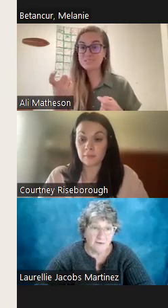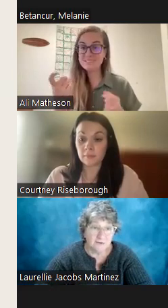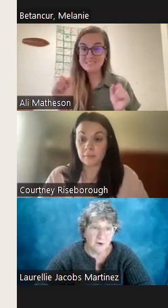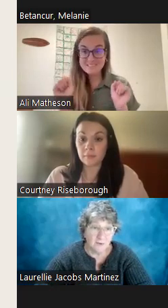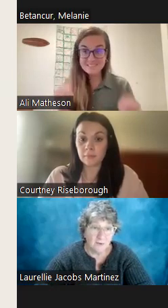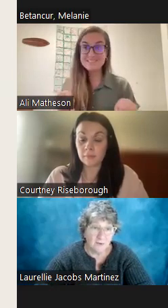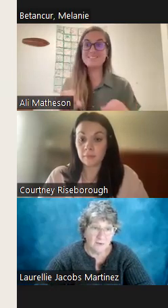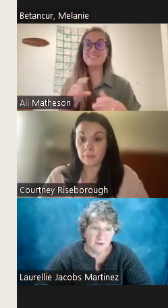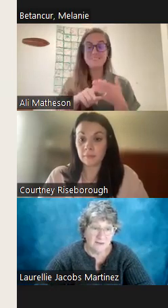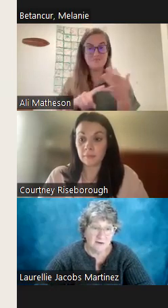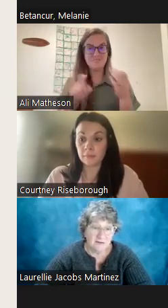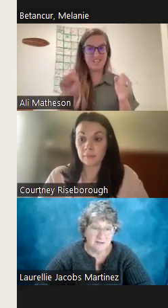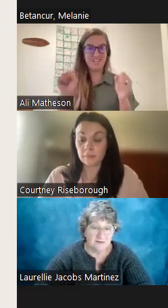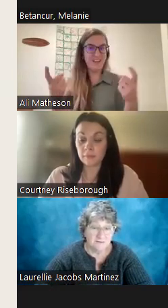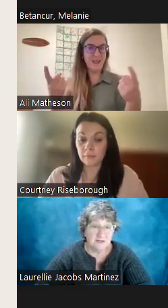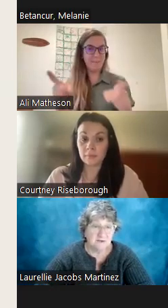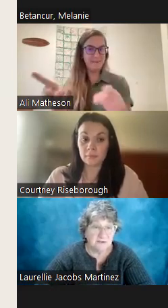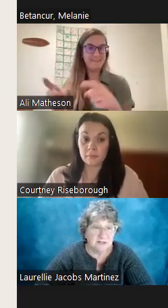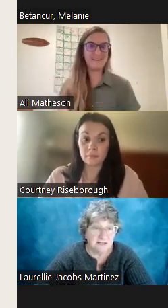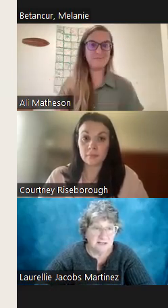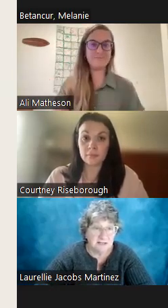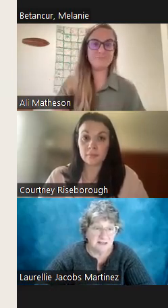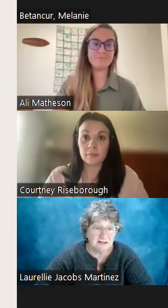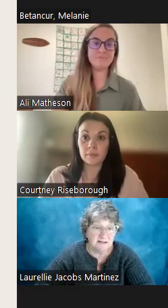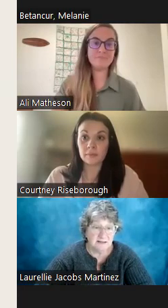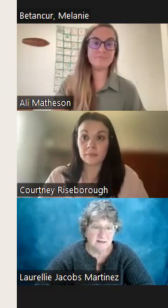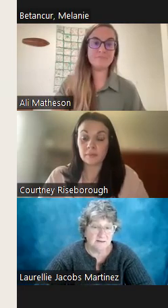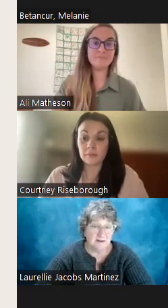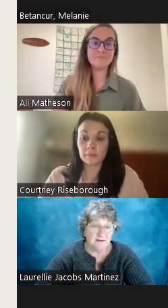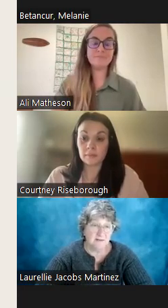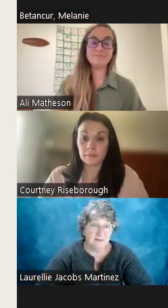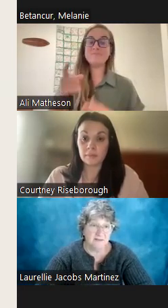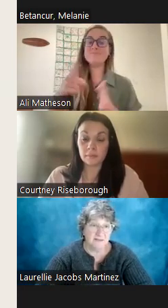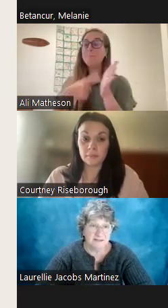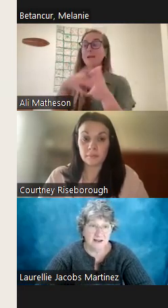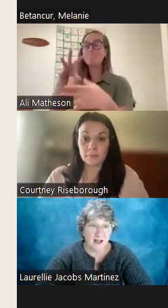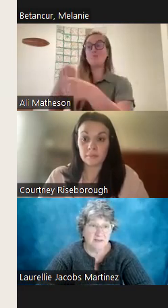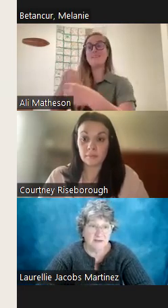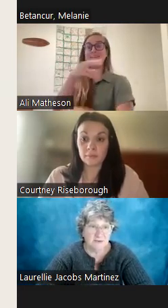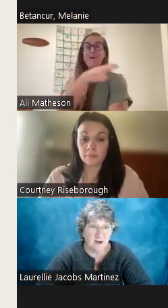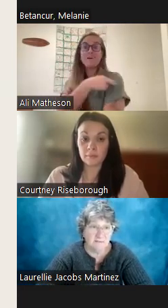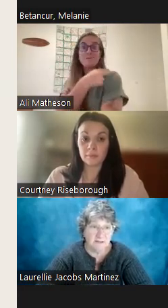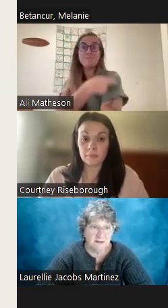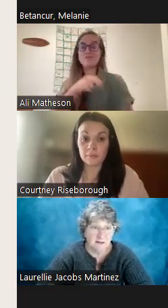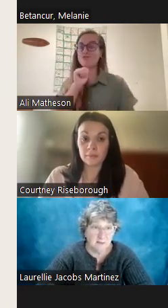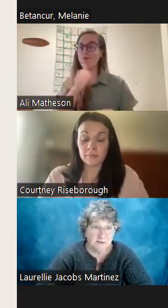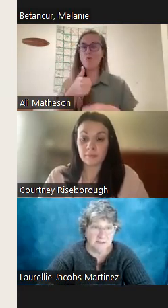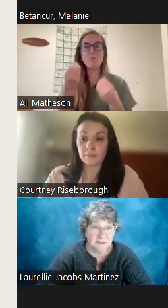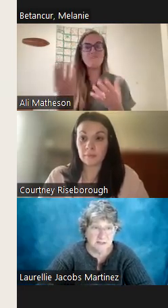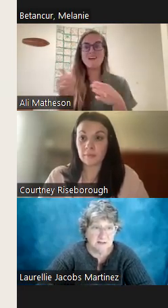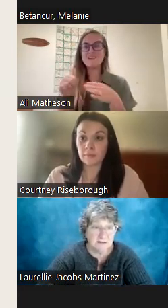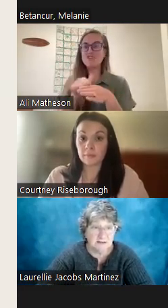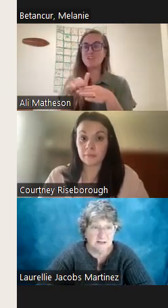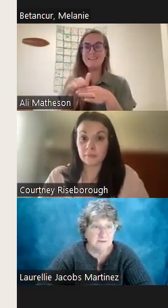And also, there can be tons of misunderstandings and things can happen that do not meet a